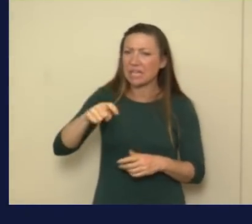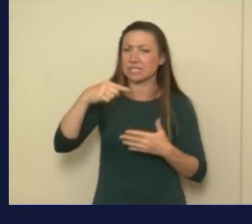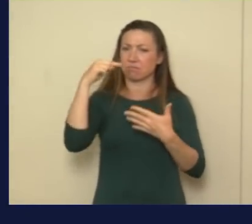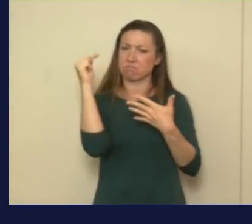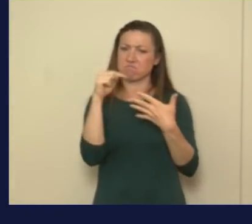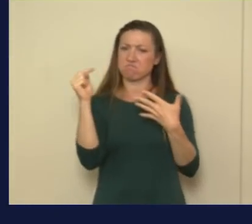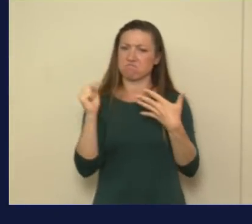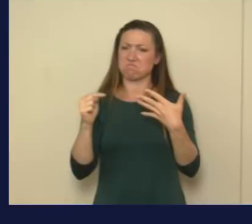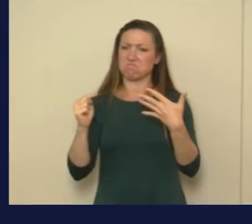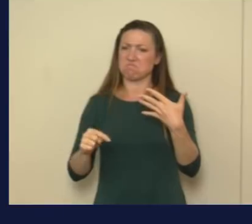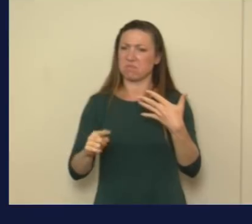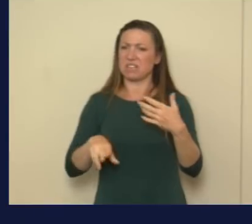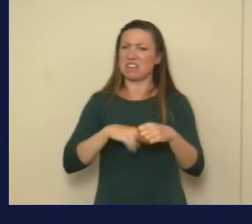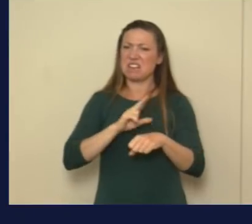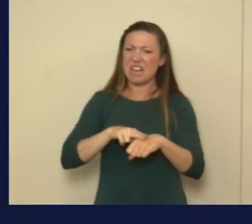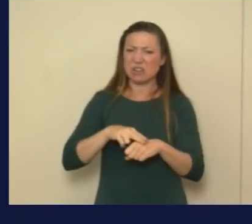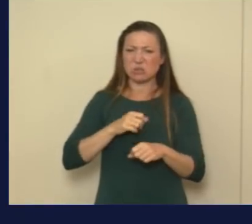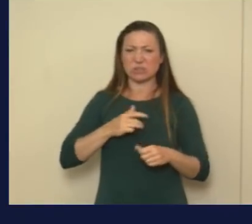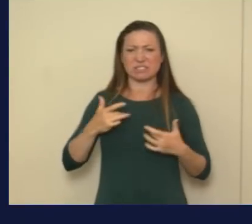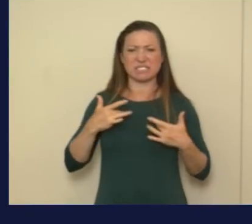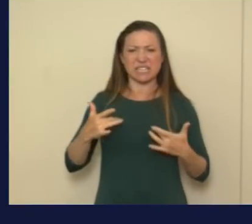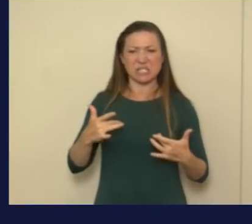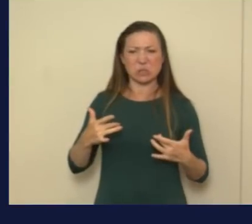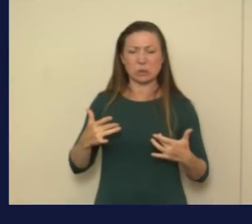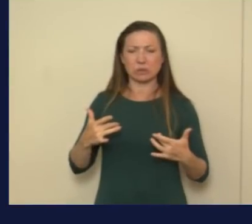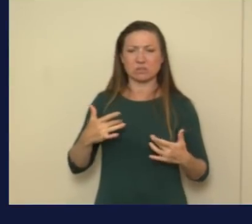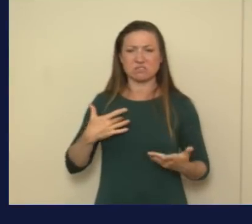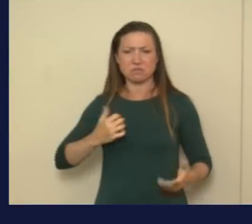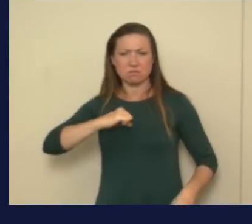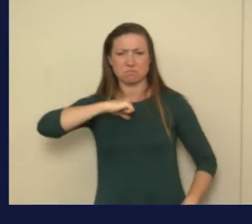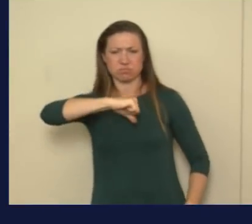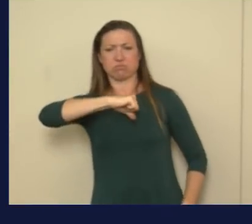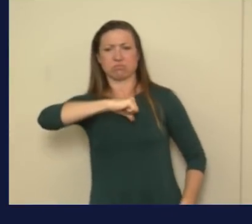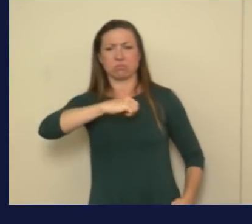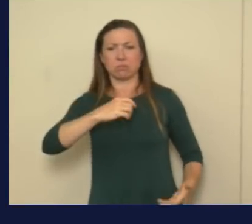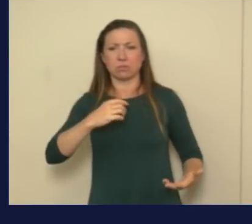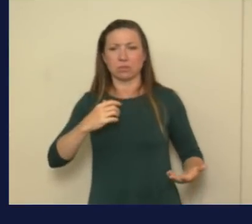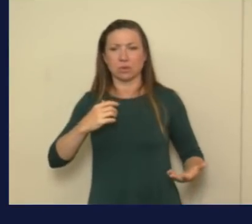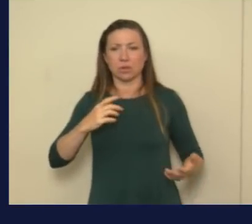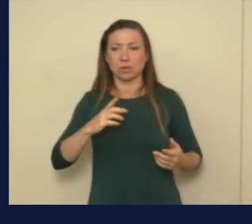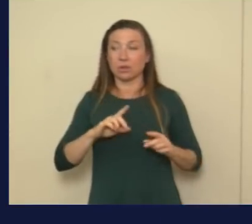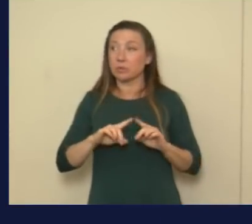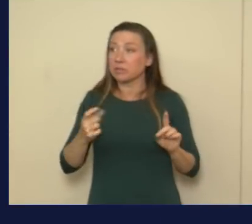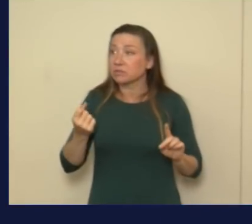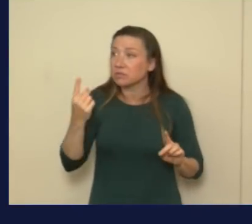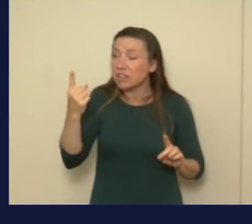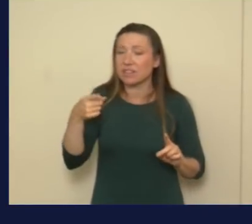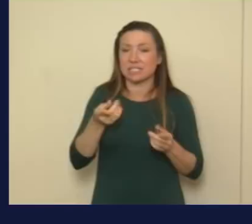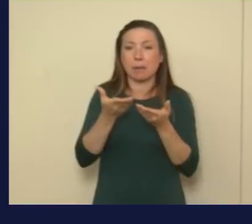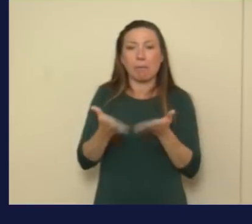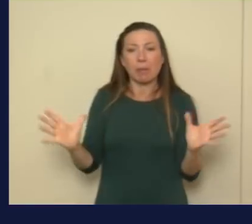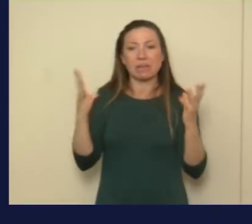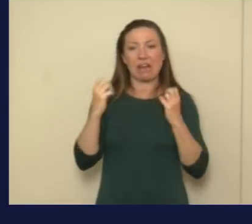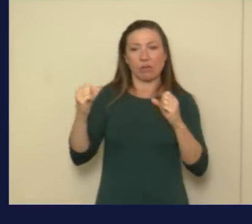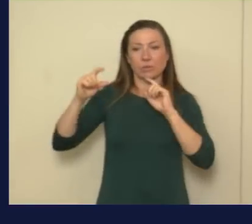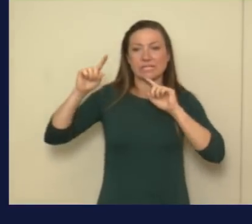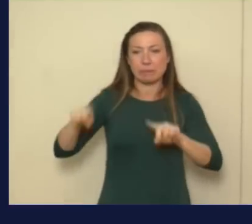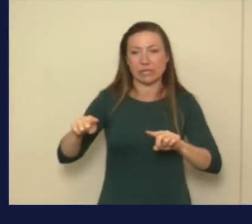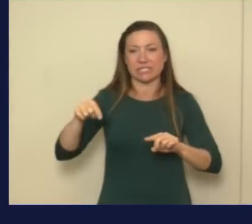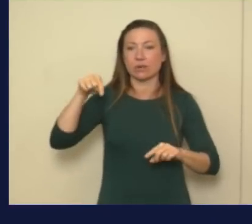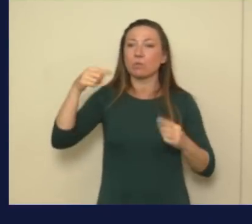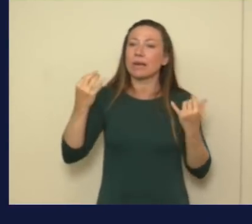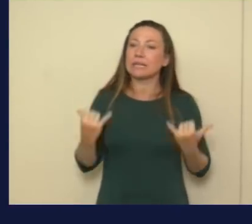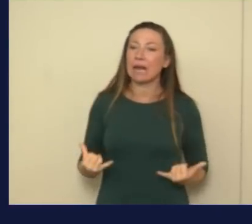as strong, independent people is to reject that. This is a public health response to a public health emergency. We have to do